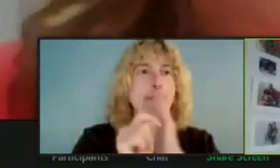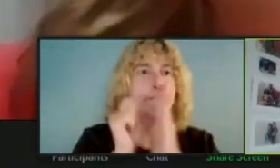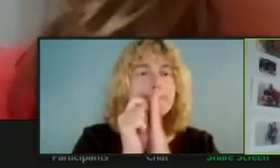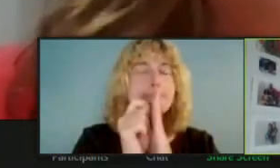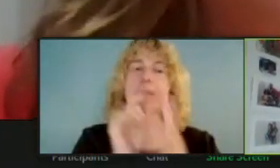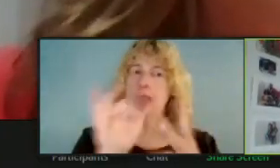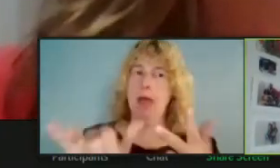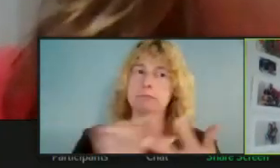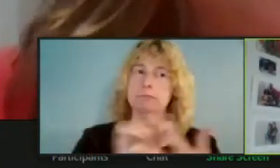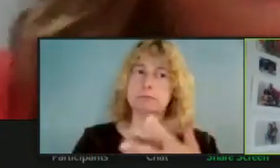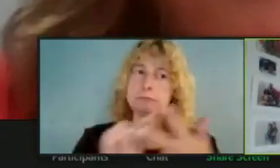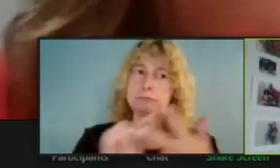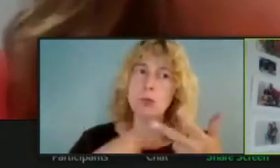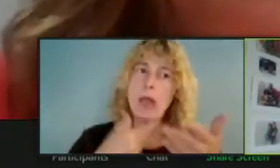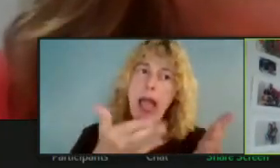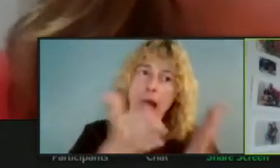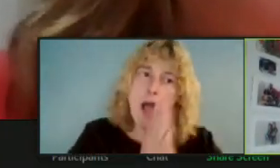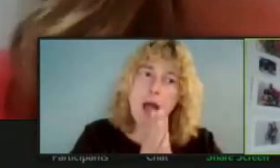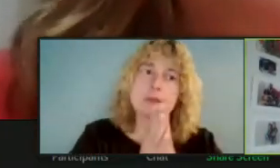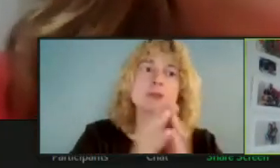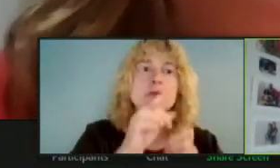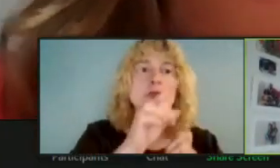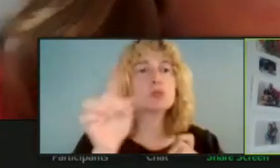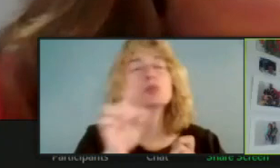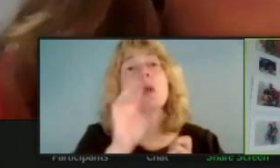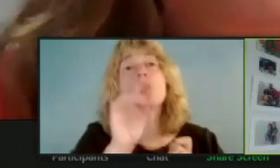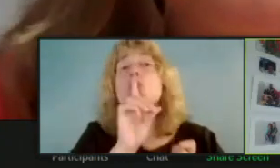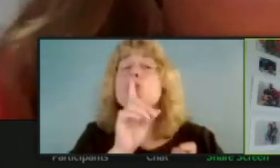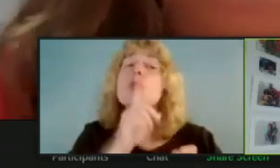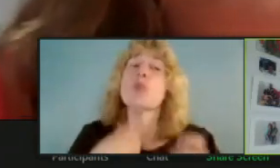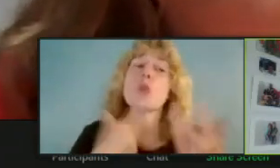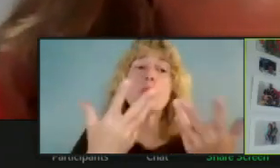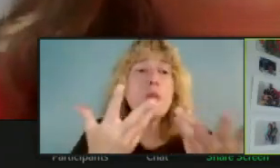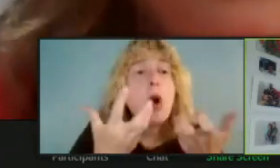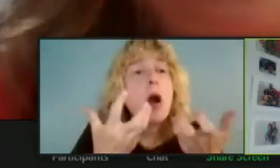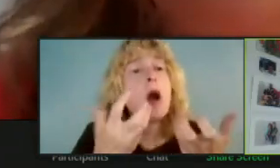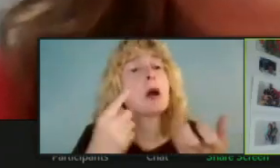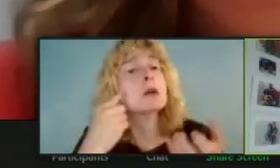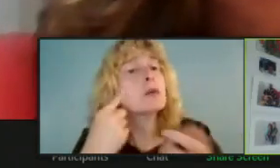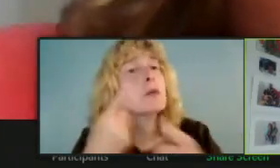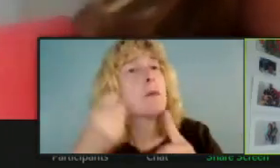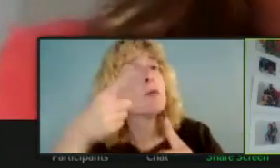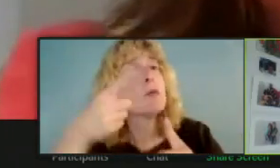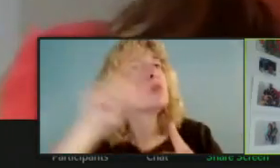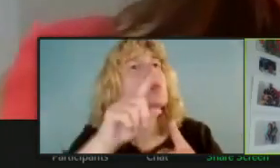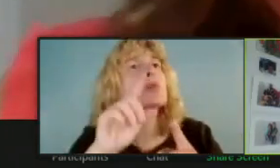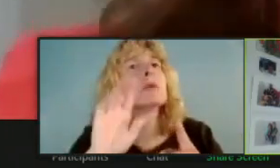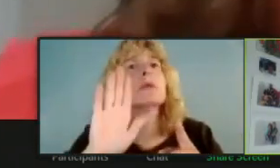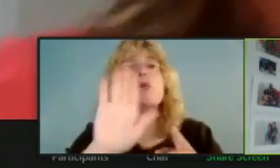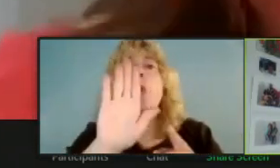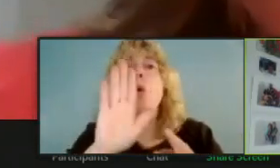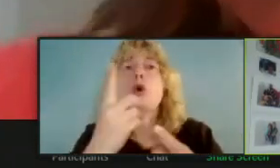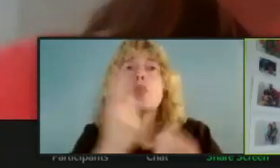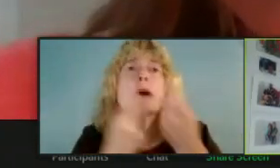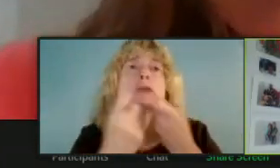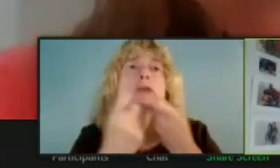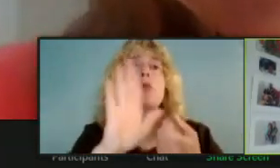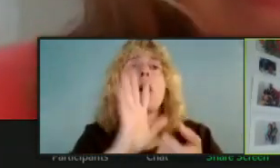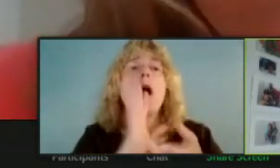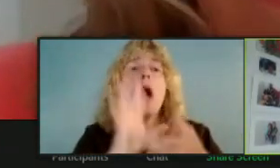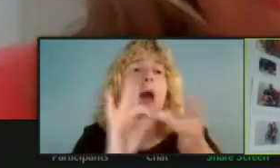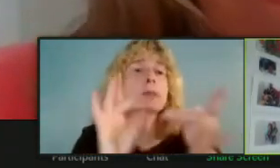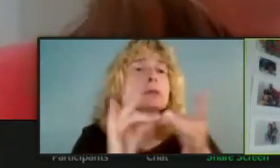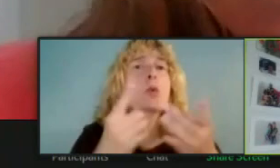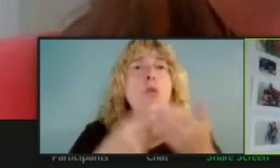and we really do want to hear from you about what you want to know about, and therefore what we share